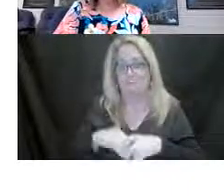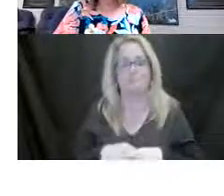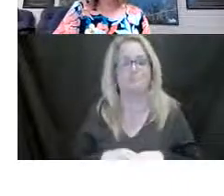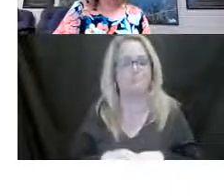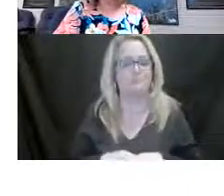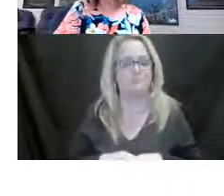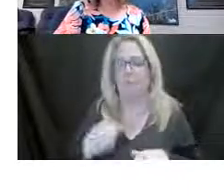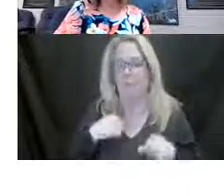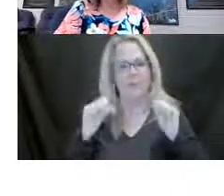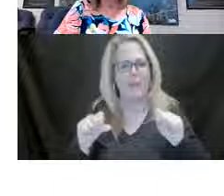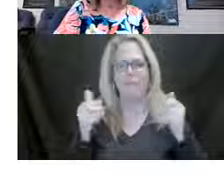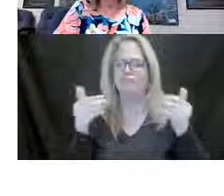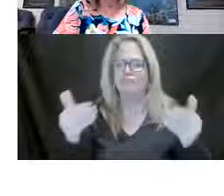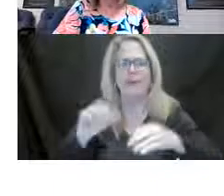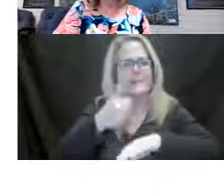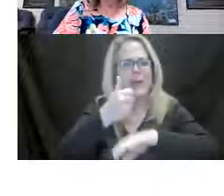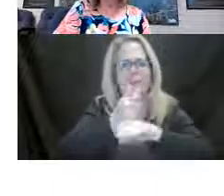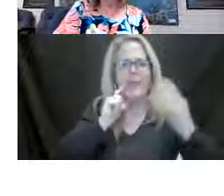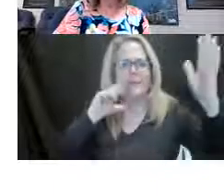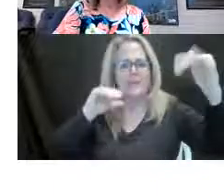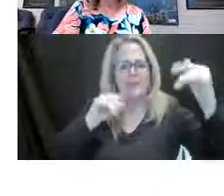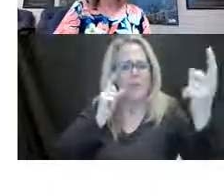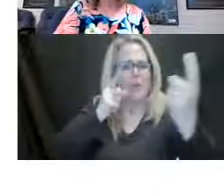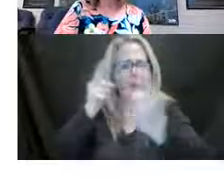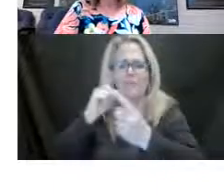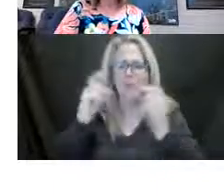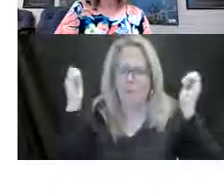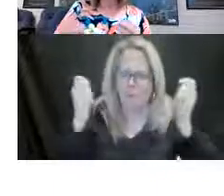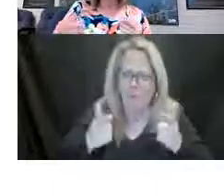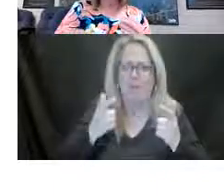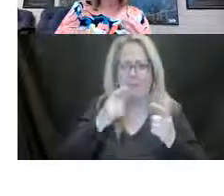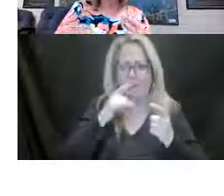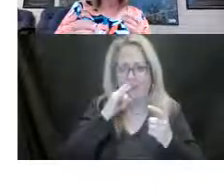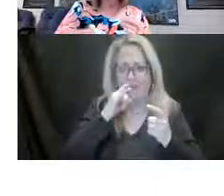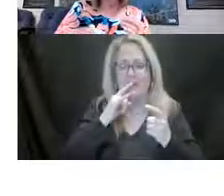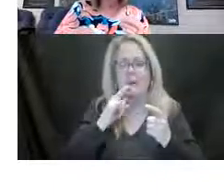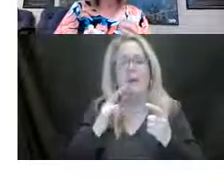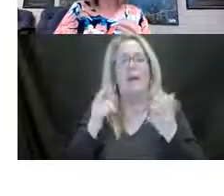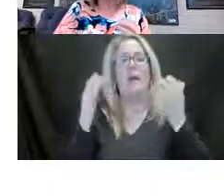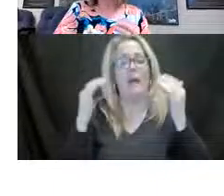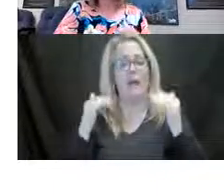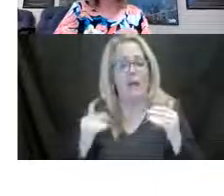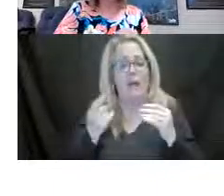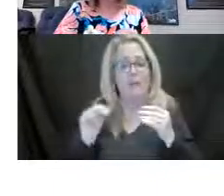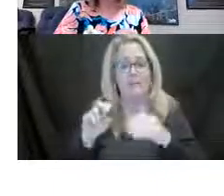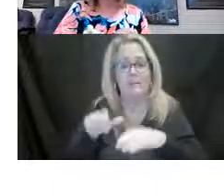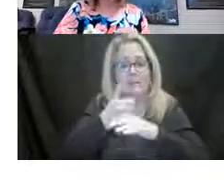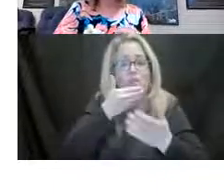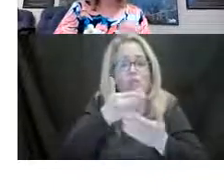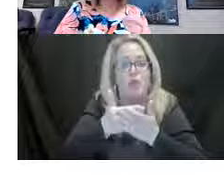set expectations for success for all of our kids and then set up a good match